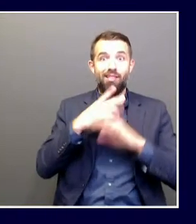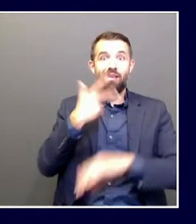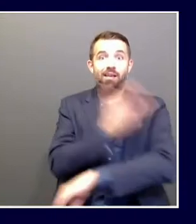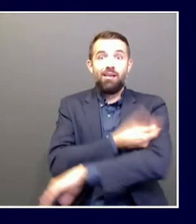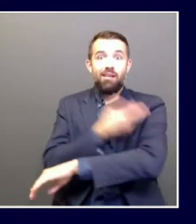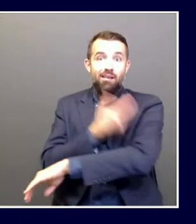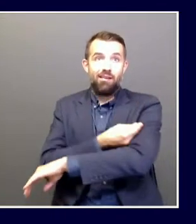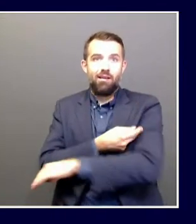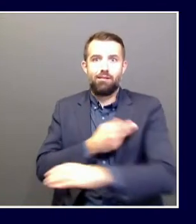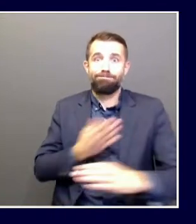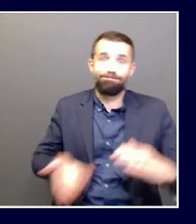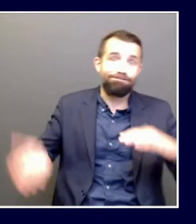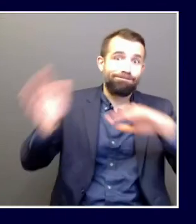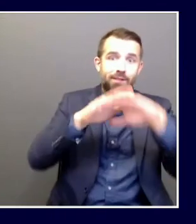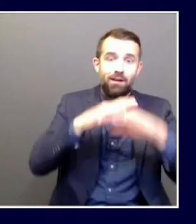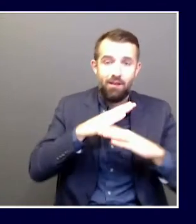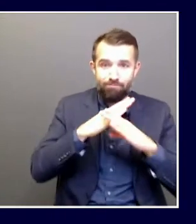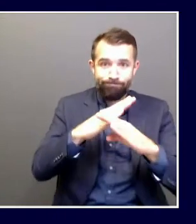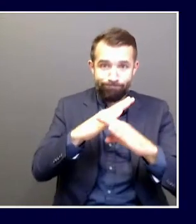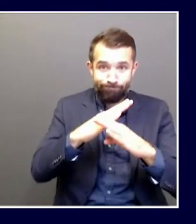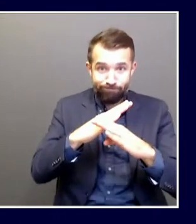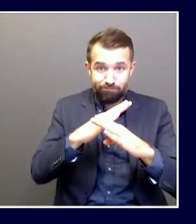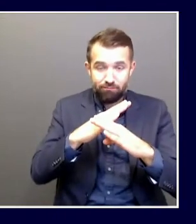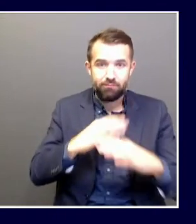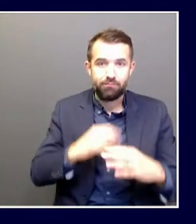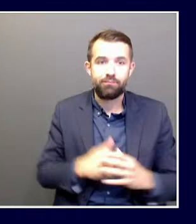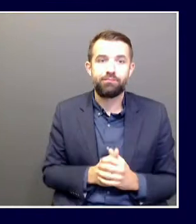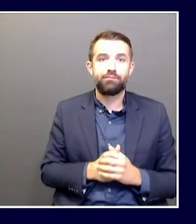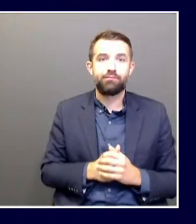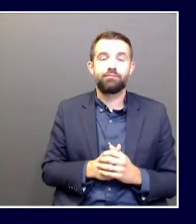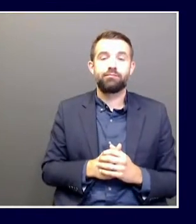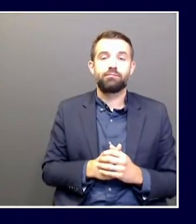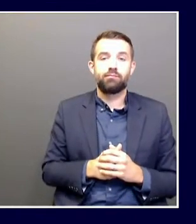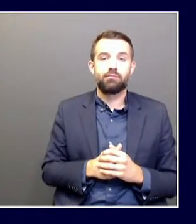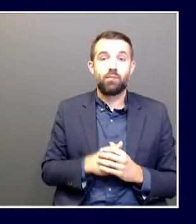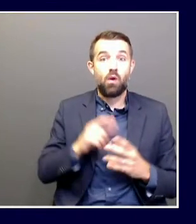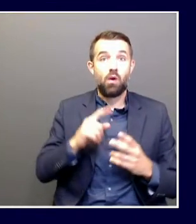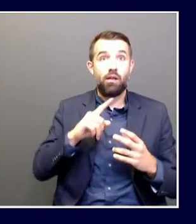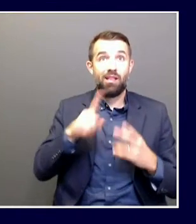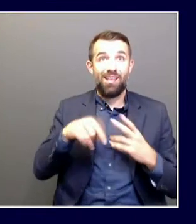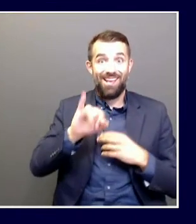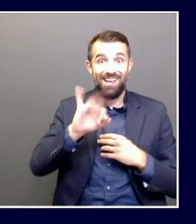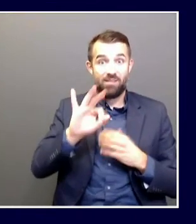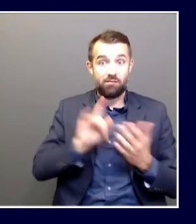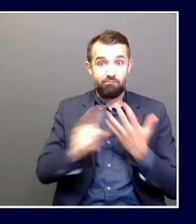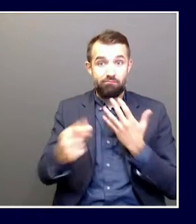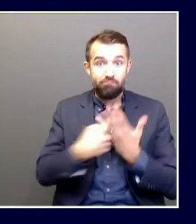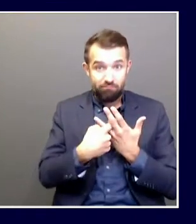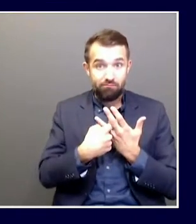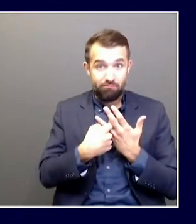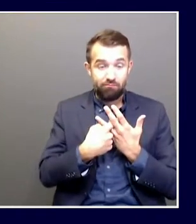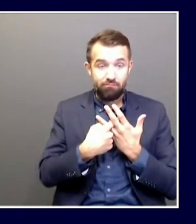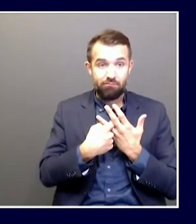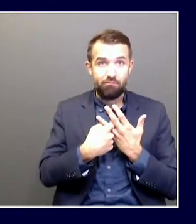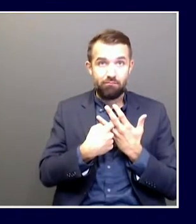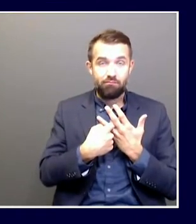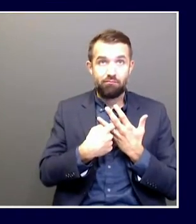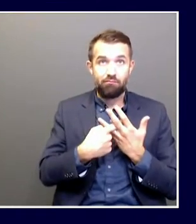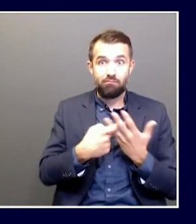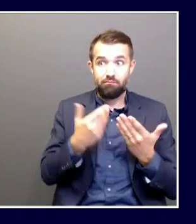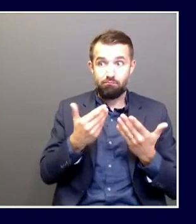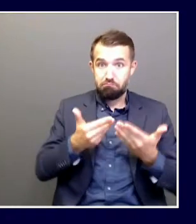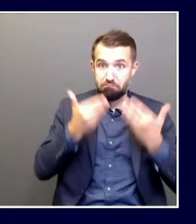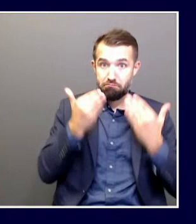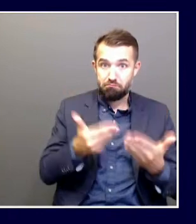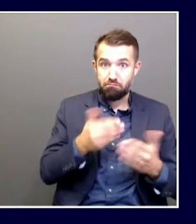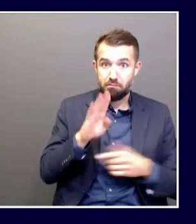former question was around when somebody who had a breakthrough case should go and get their booster, provided that they're eligible. And the